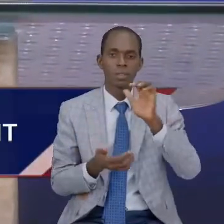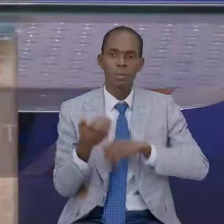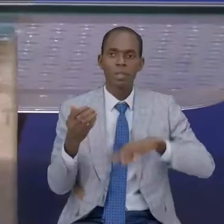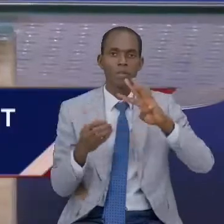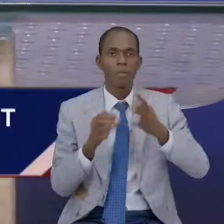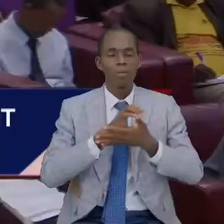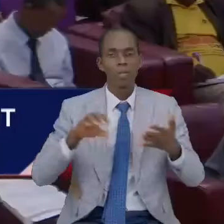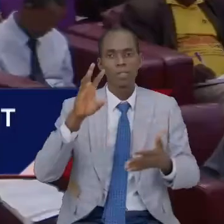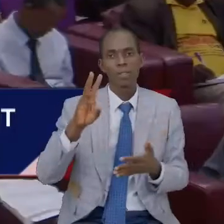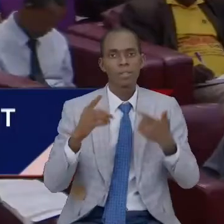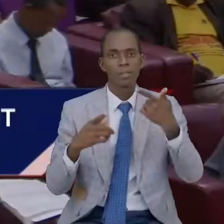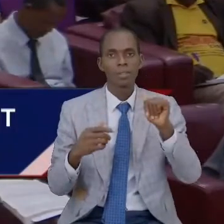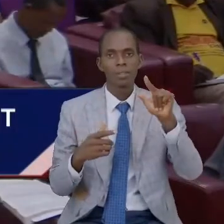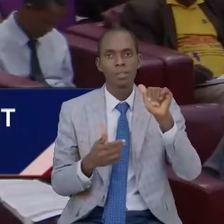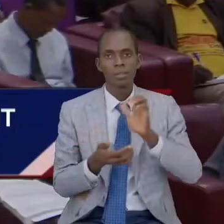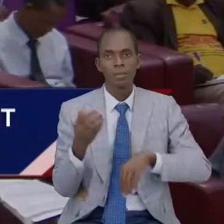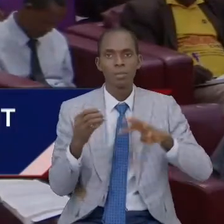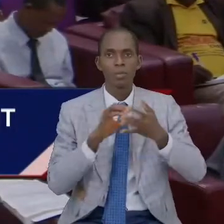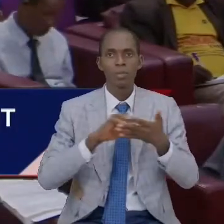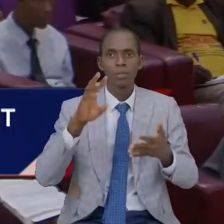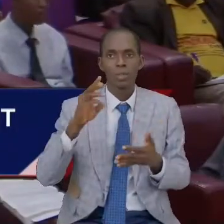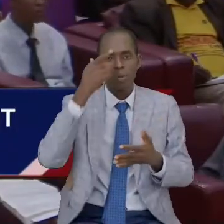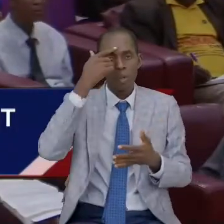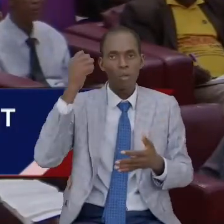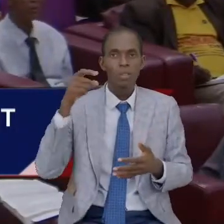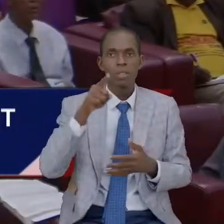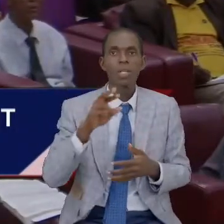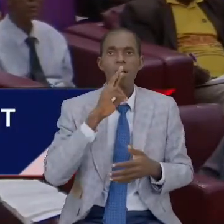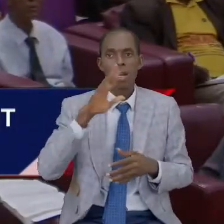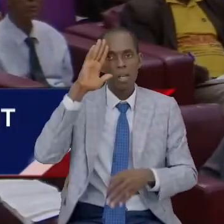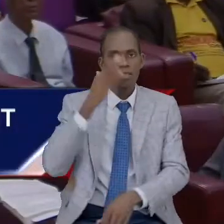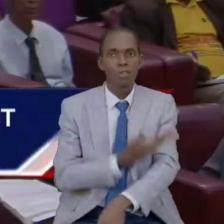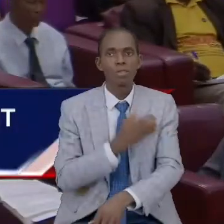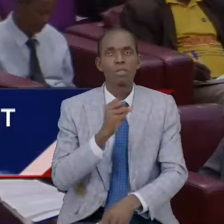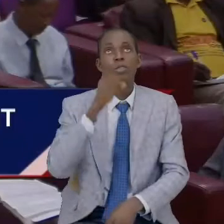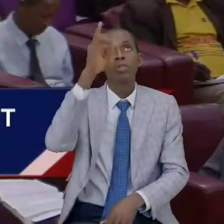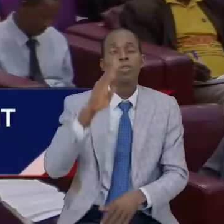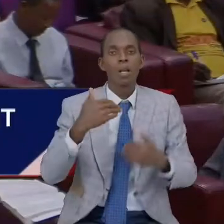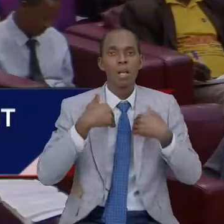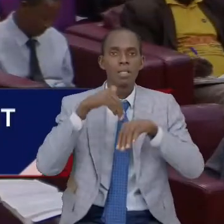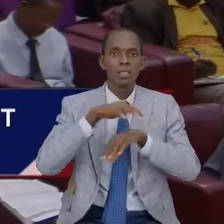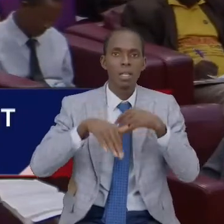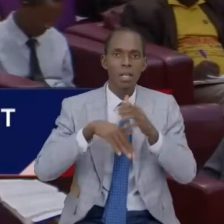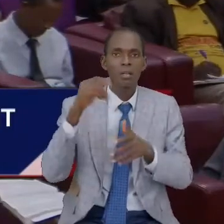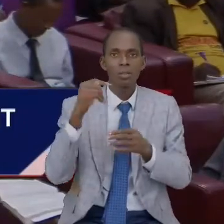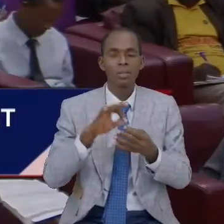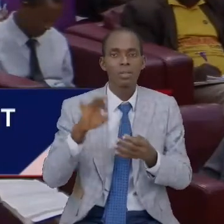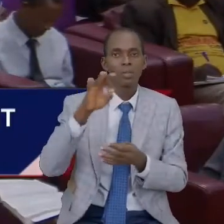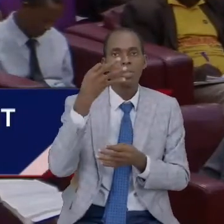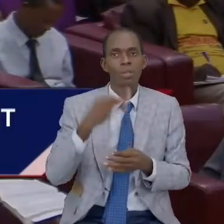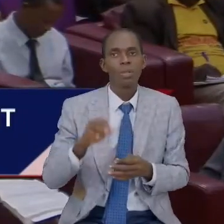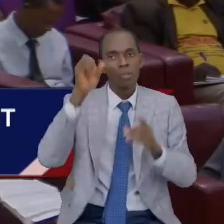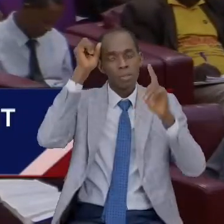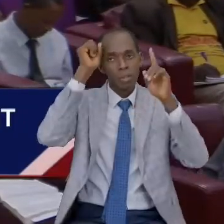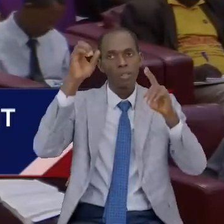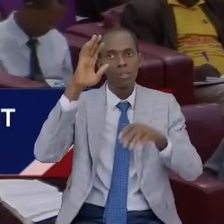4, reading from verse 6. "And because ye are sons, God has sent forth the Spirit